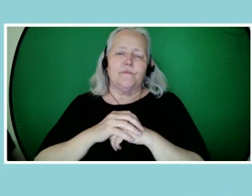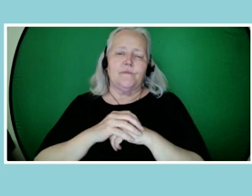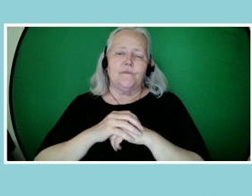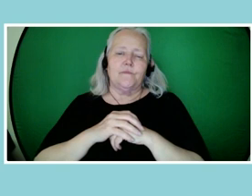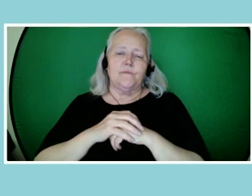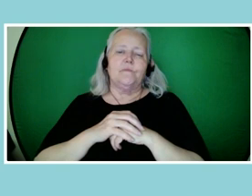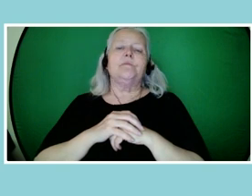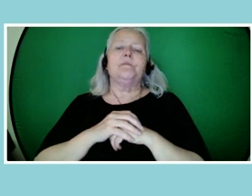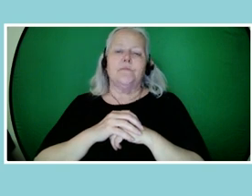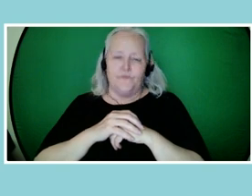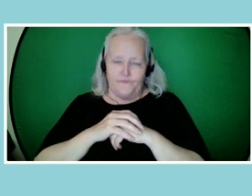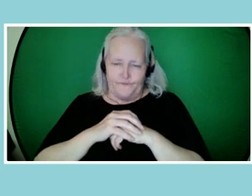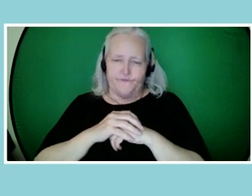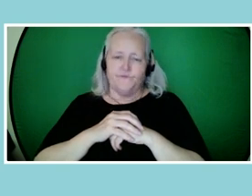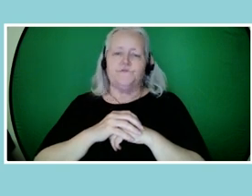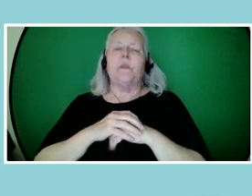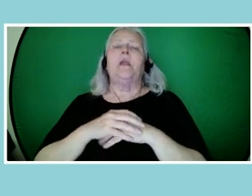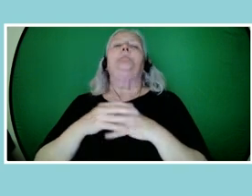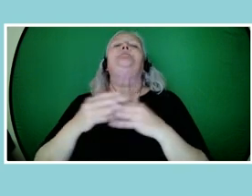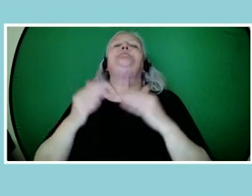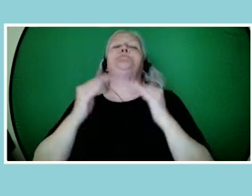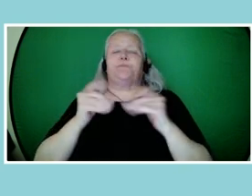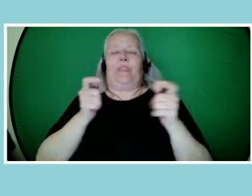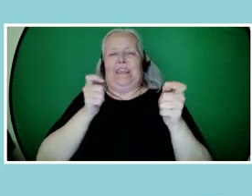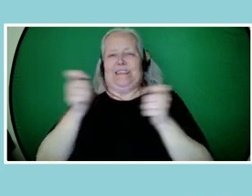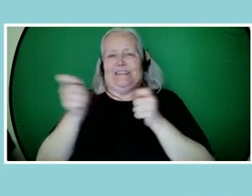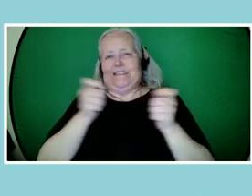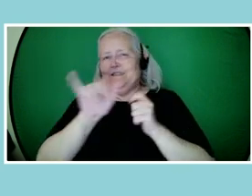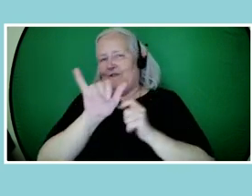So managing the situation, right?